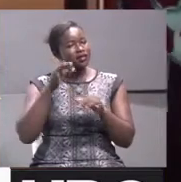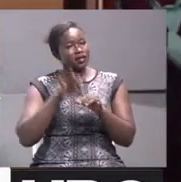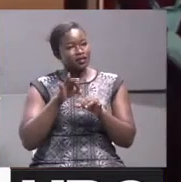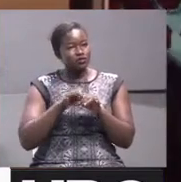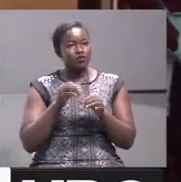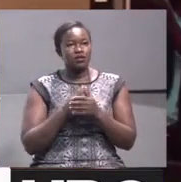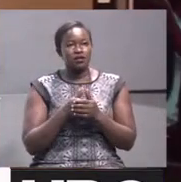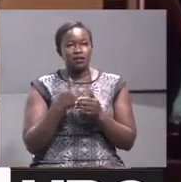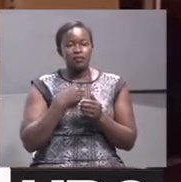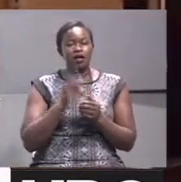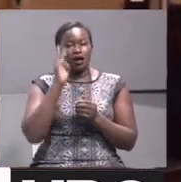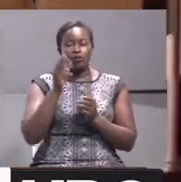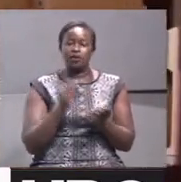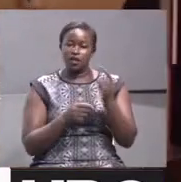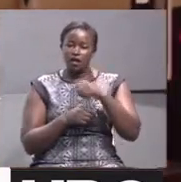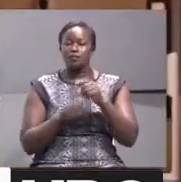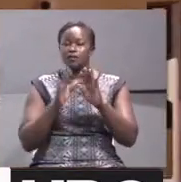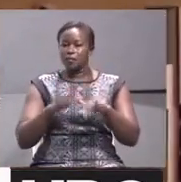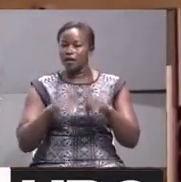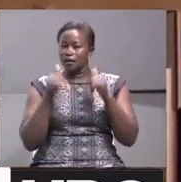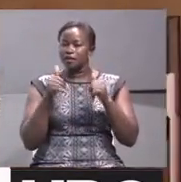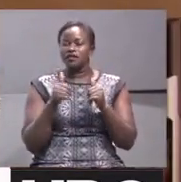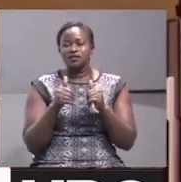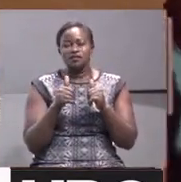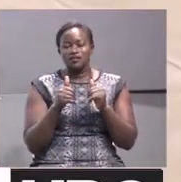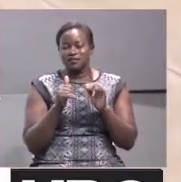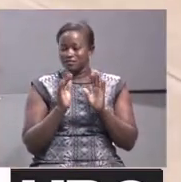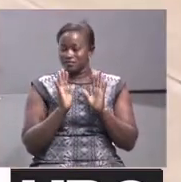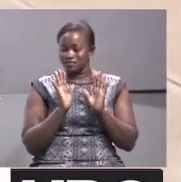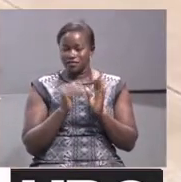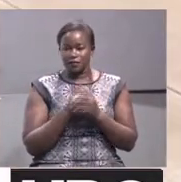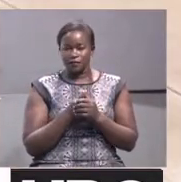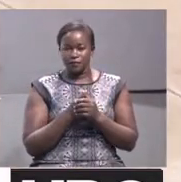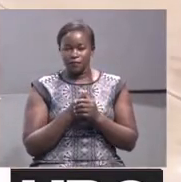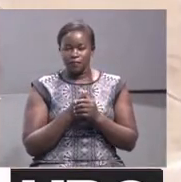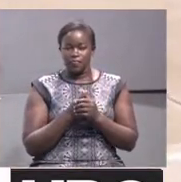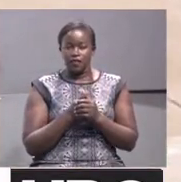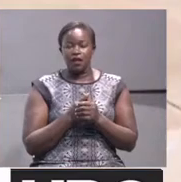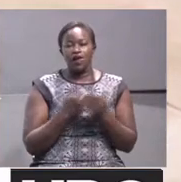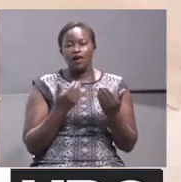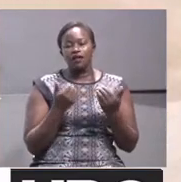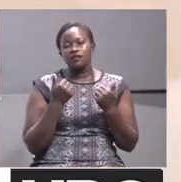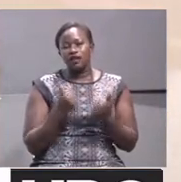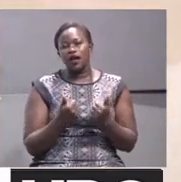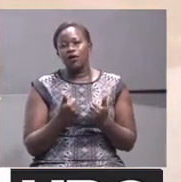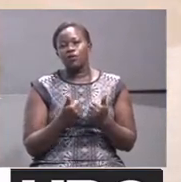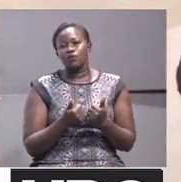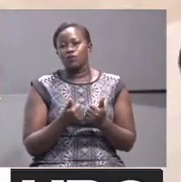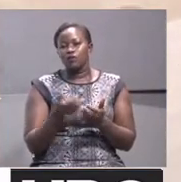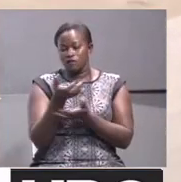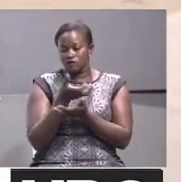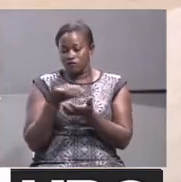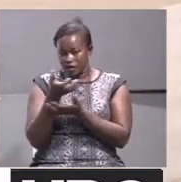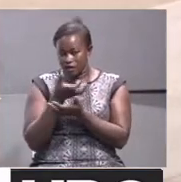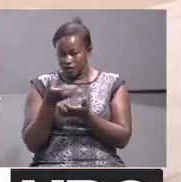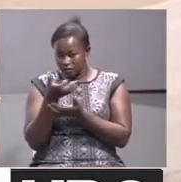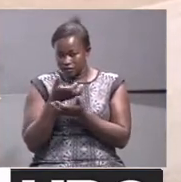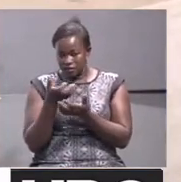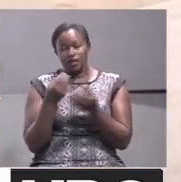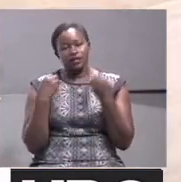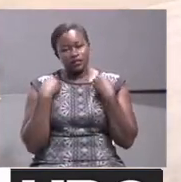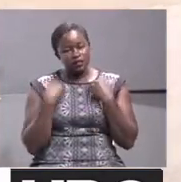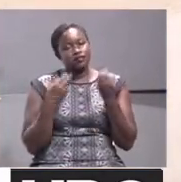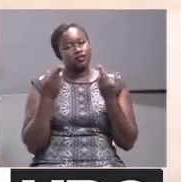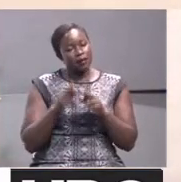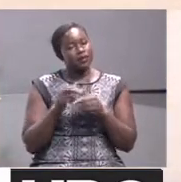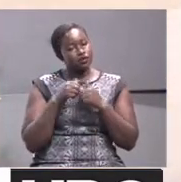here in Parliament as an ex-official. I'm not going to run for Parliament in 2026. The ministerial vetting exercise seems to have been